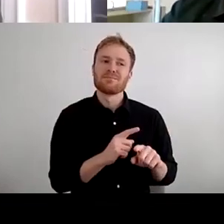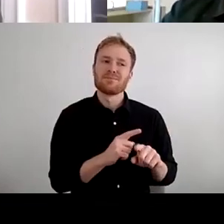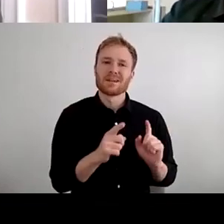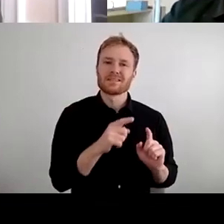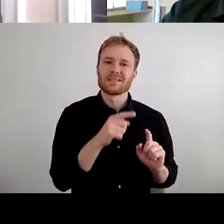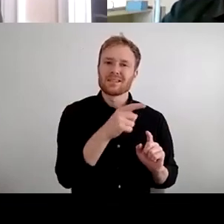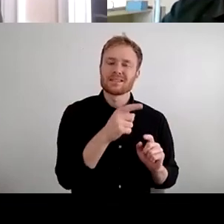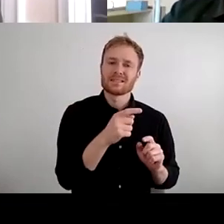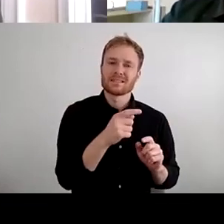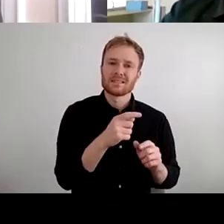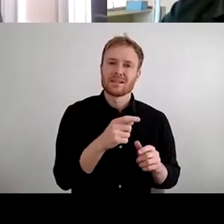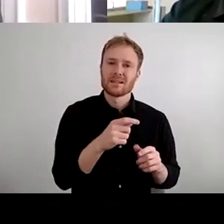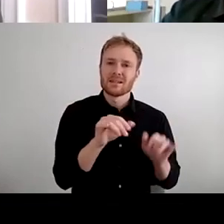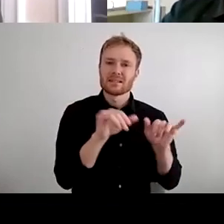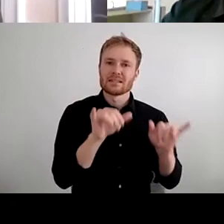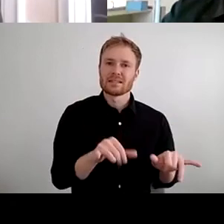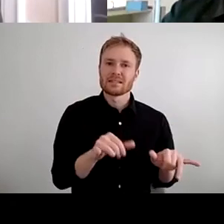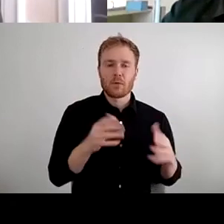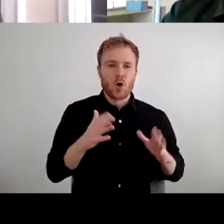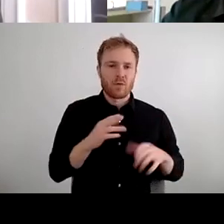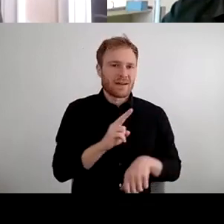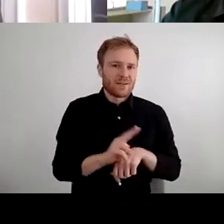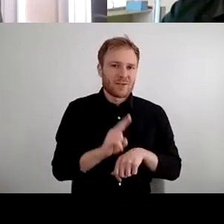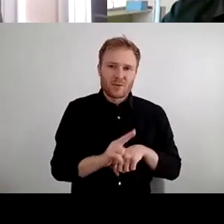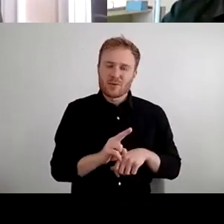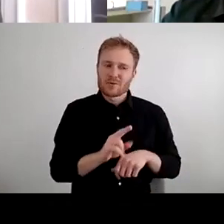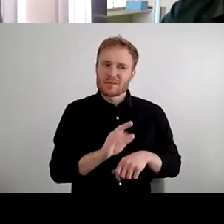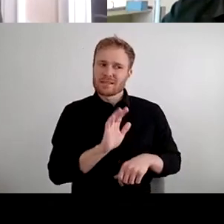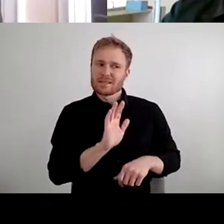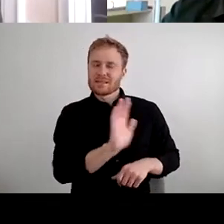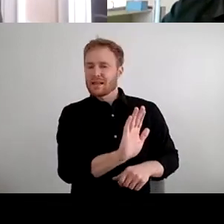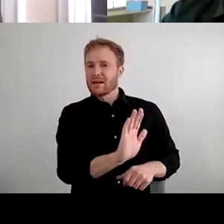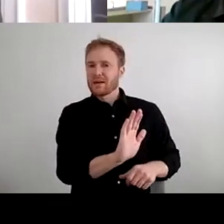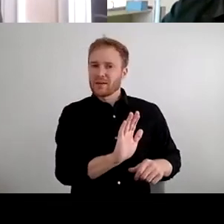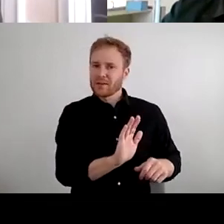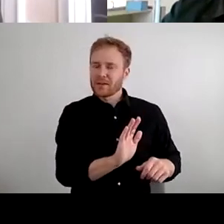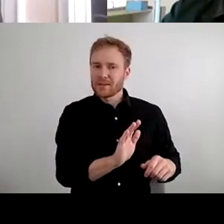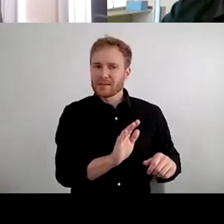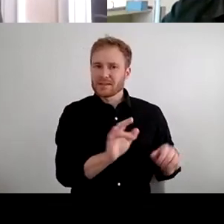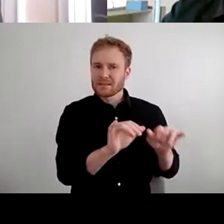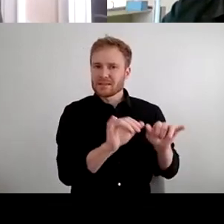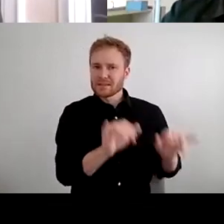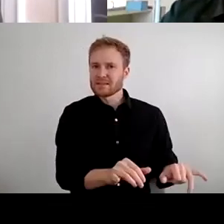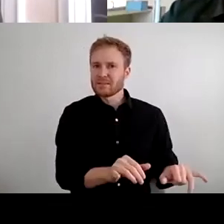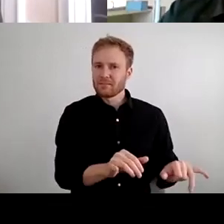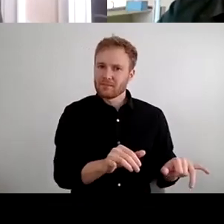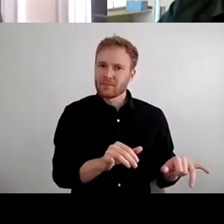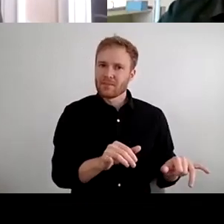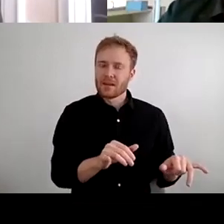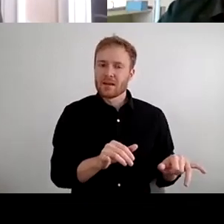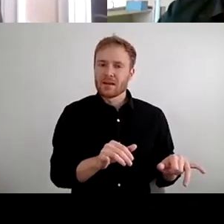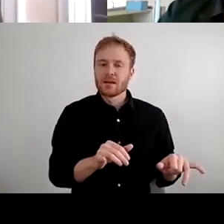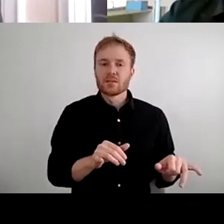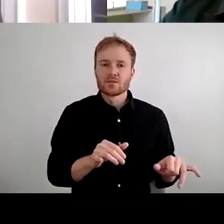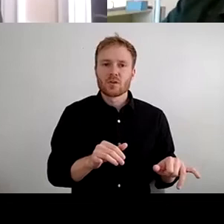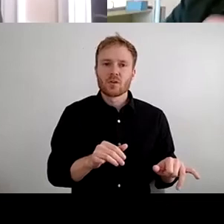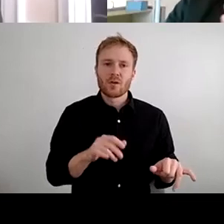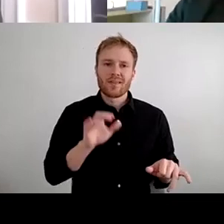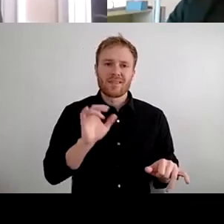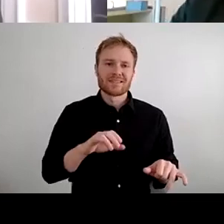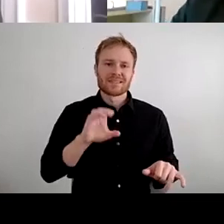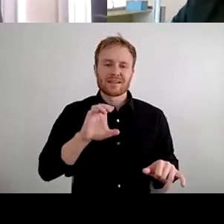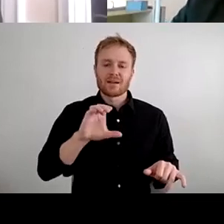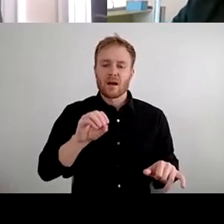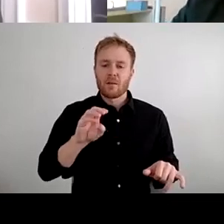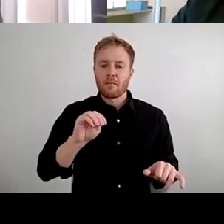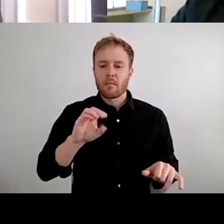use, we did a waiver of the competitive process. So this is more like a commodity waiver rather than normally